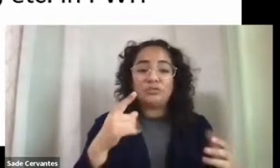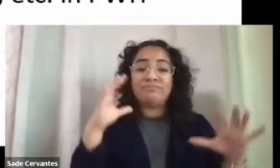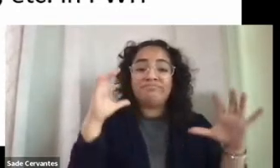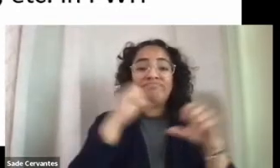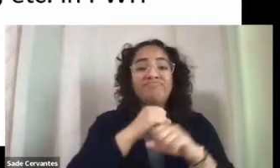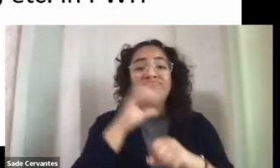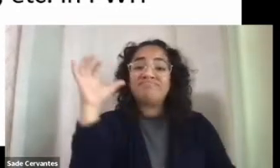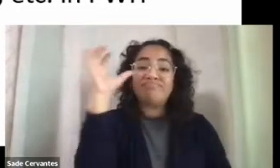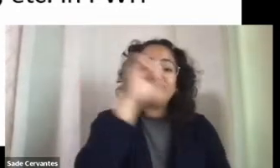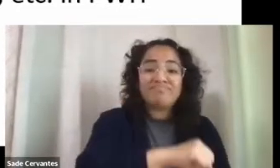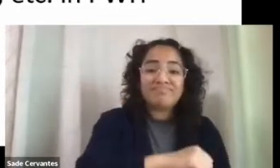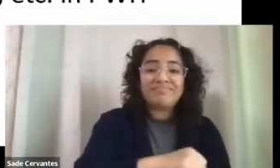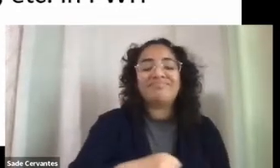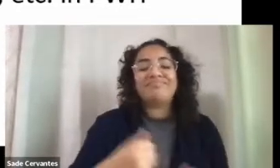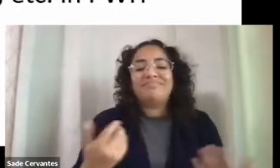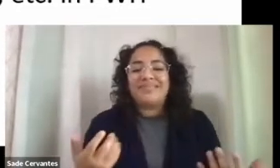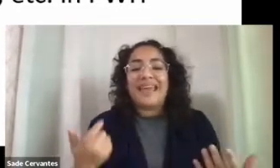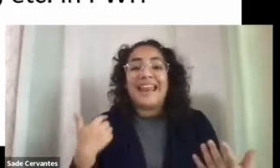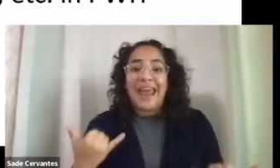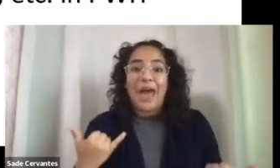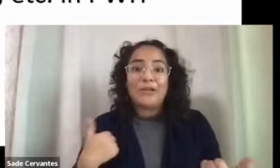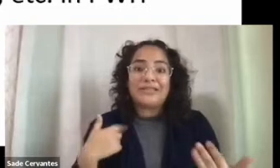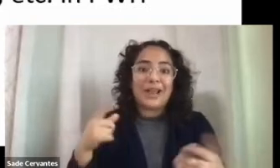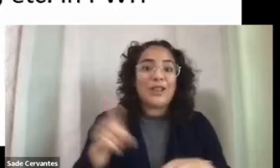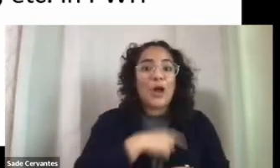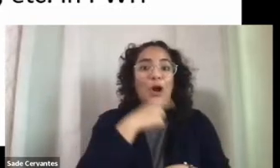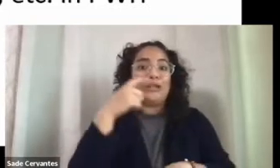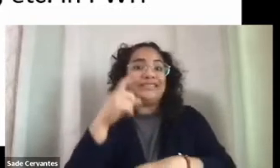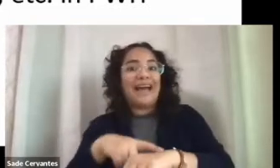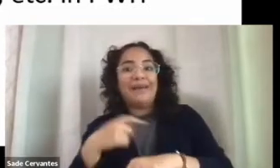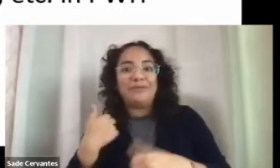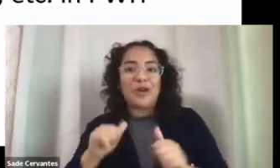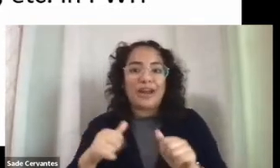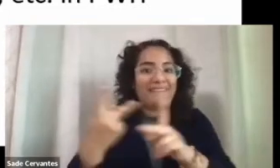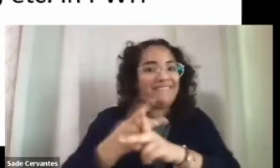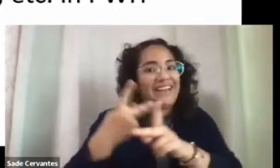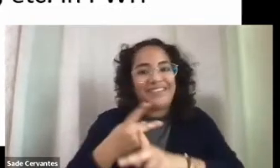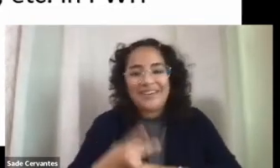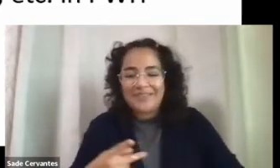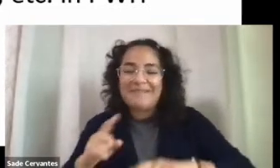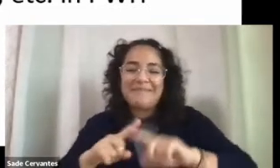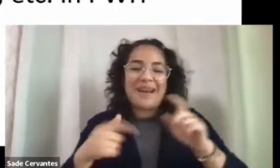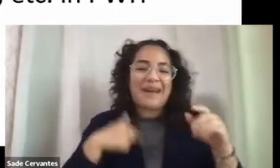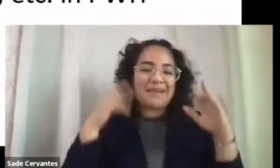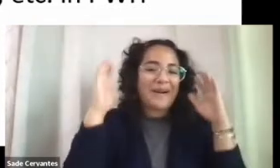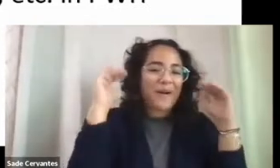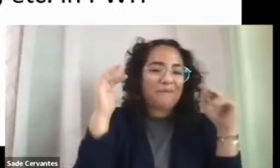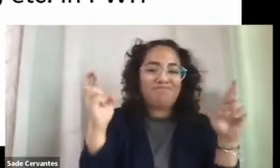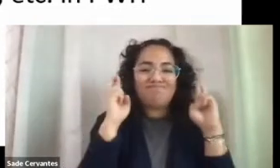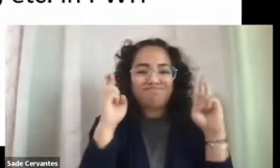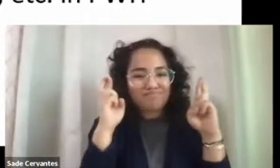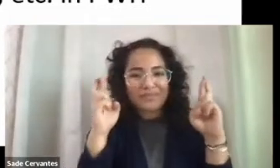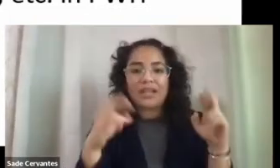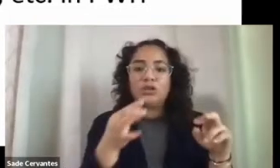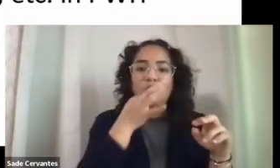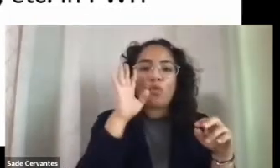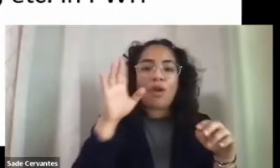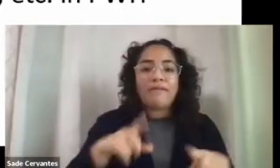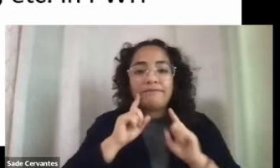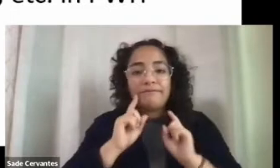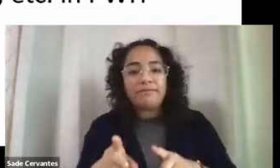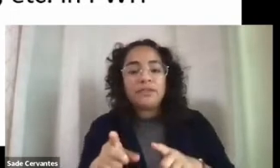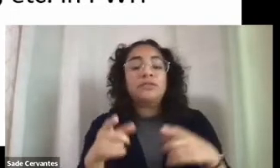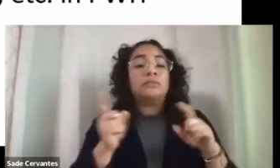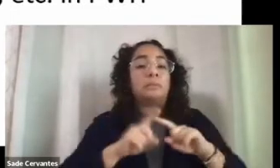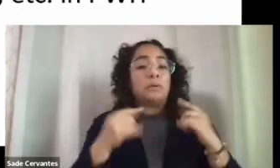spending a lot of time trying to figure this out. And so I hope that we'll be able to have some answers soon, but right now there are